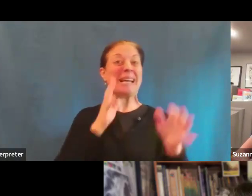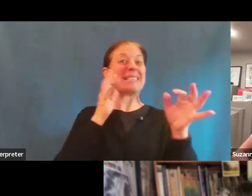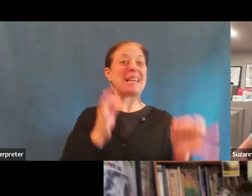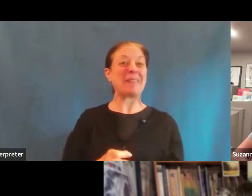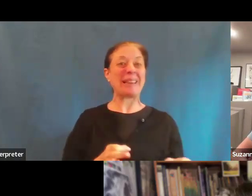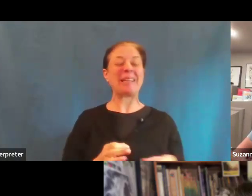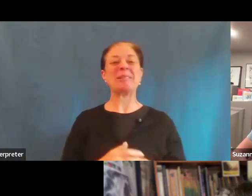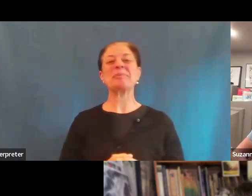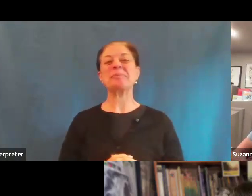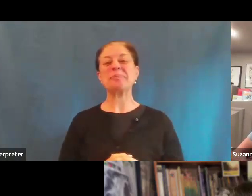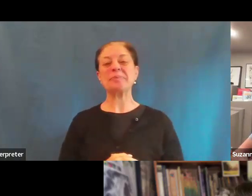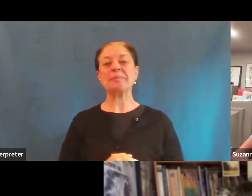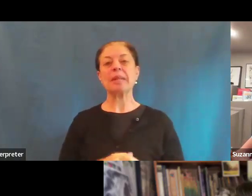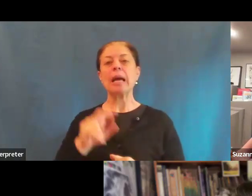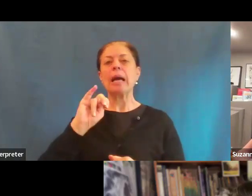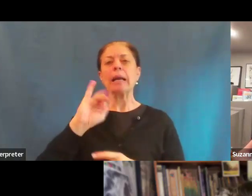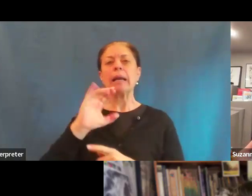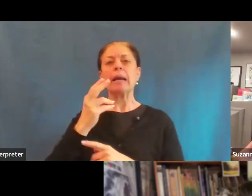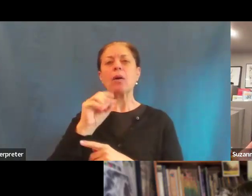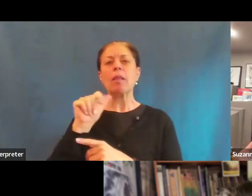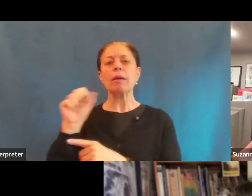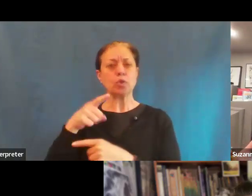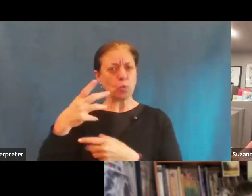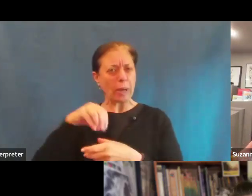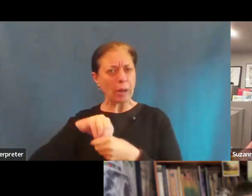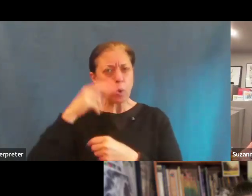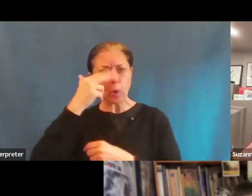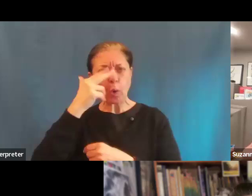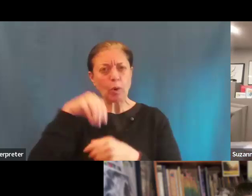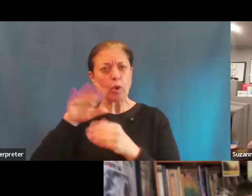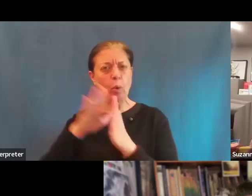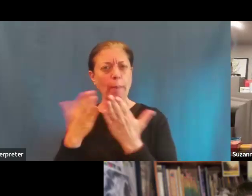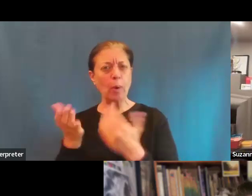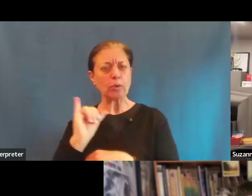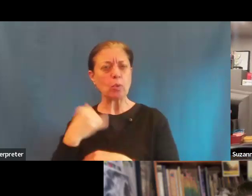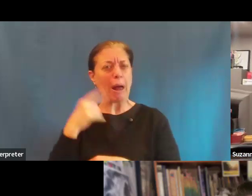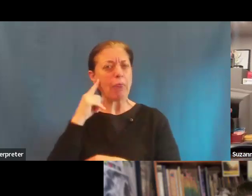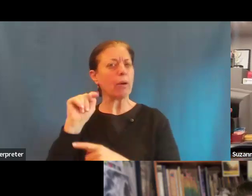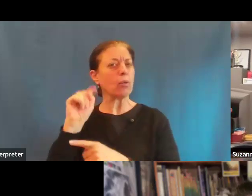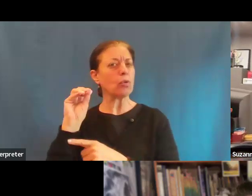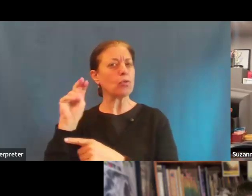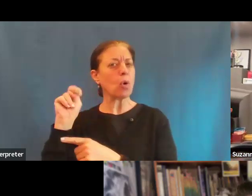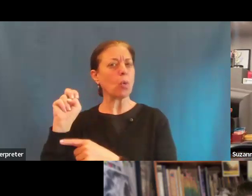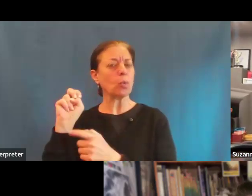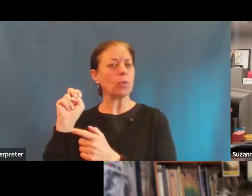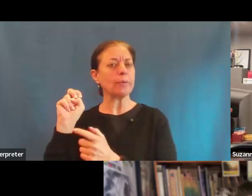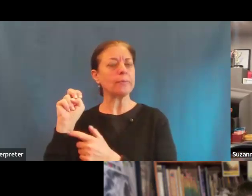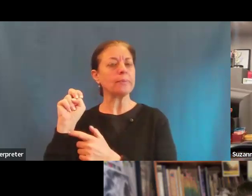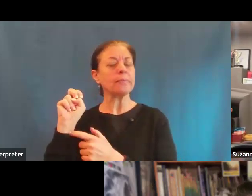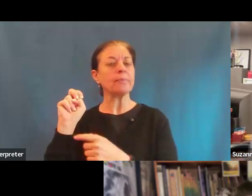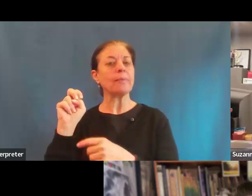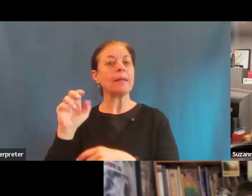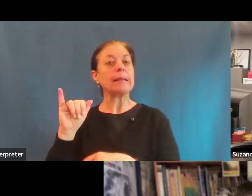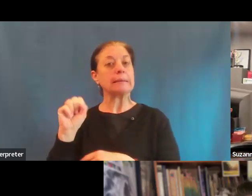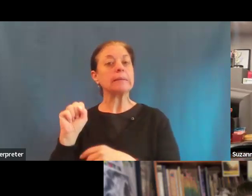Definitely. Nicholas, you also employ humor in your book. I would say the tone um,